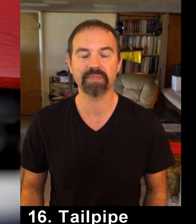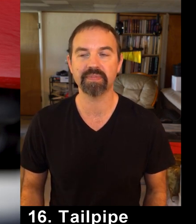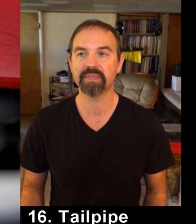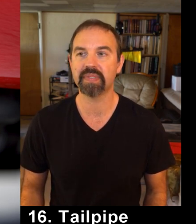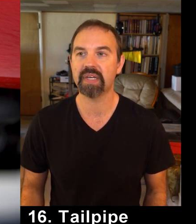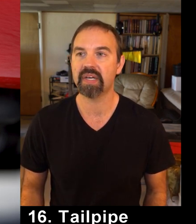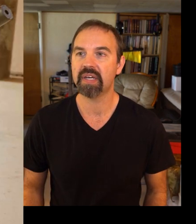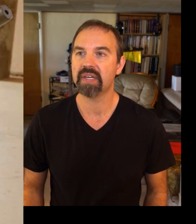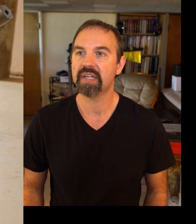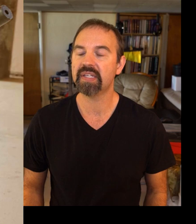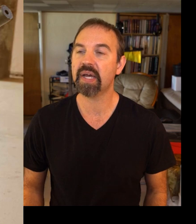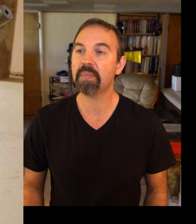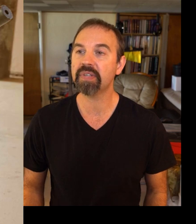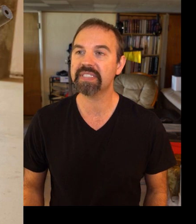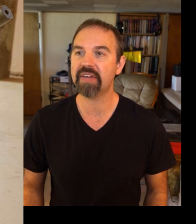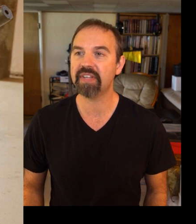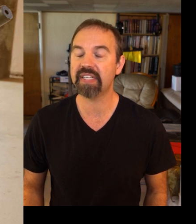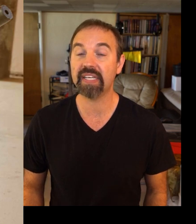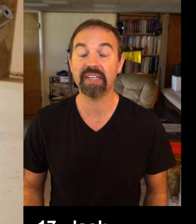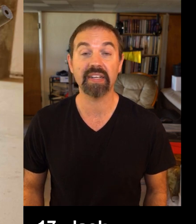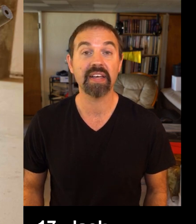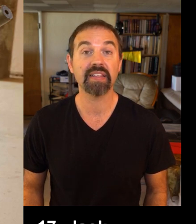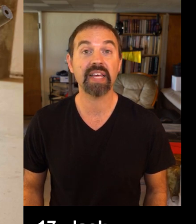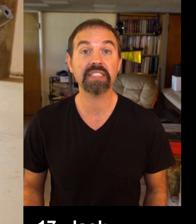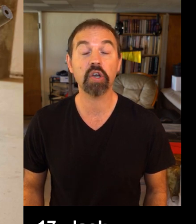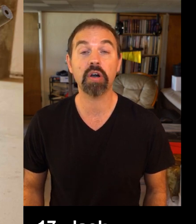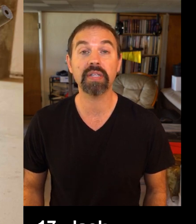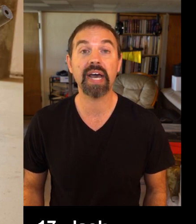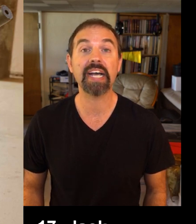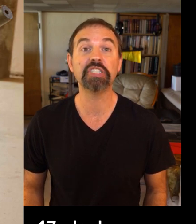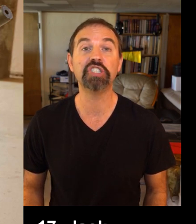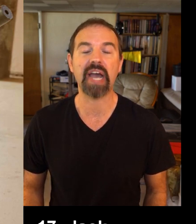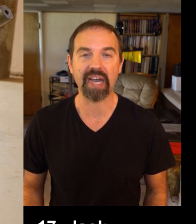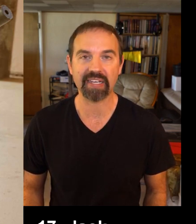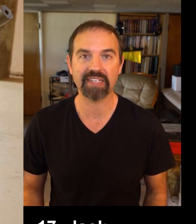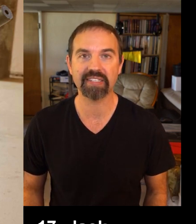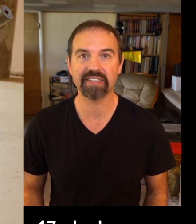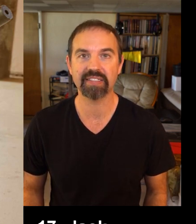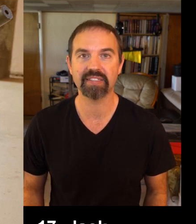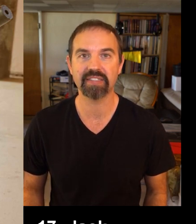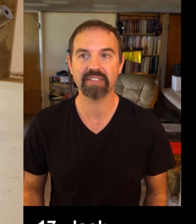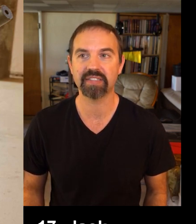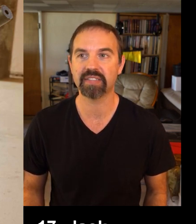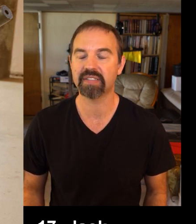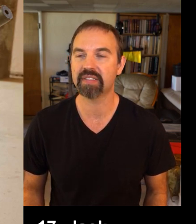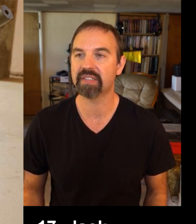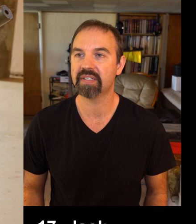pipe. Number 17, that's called a jack.